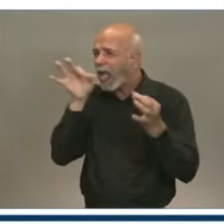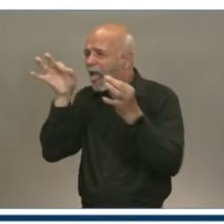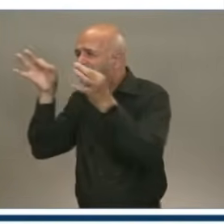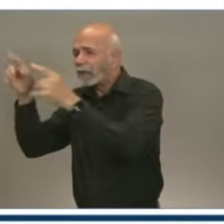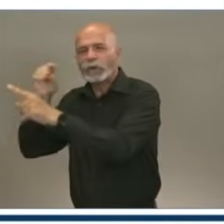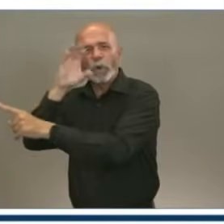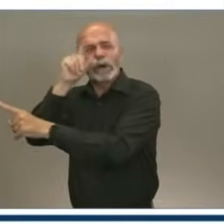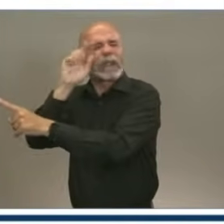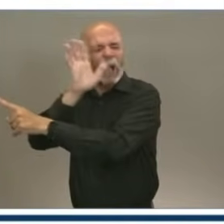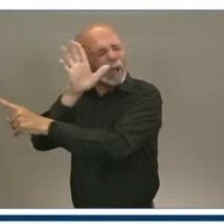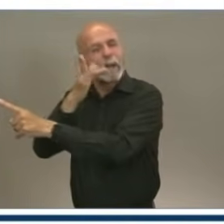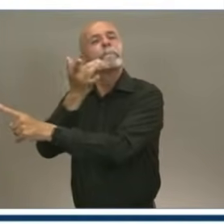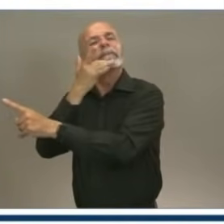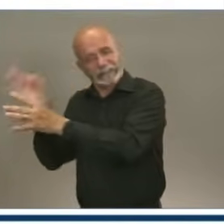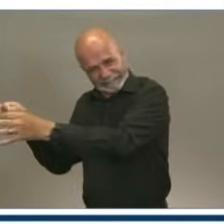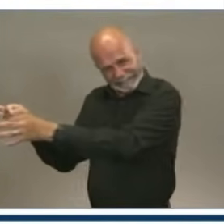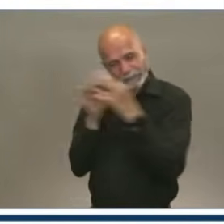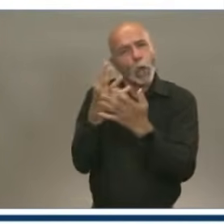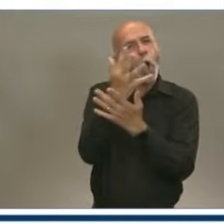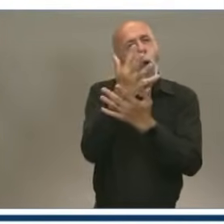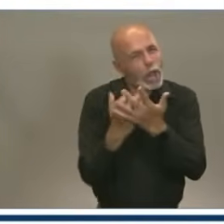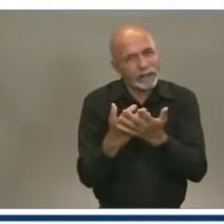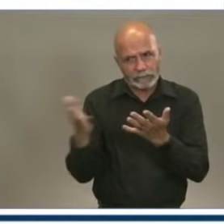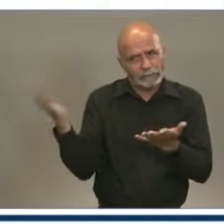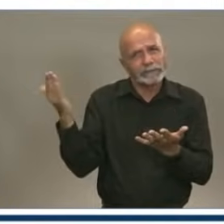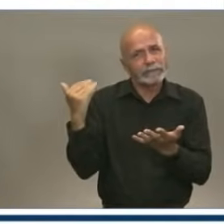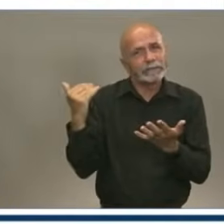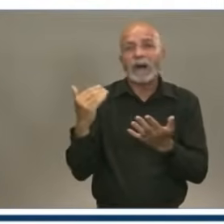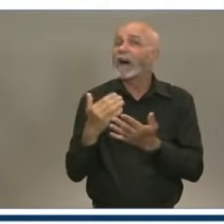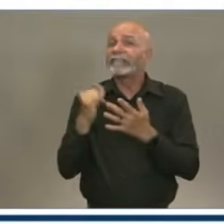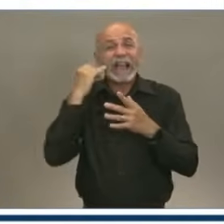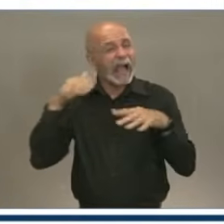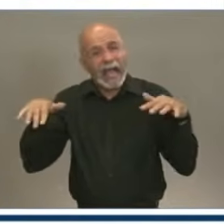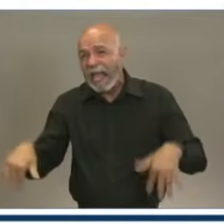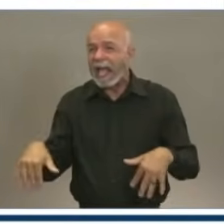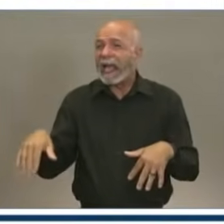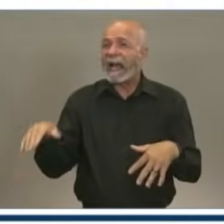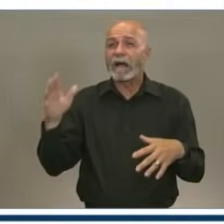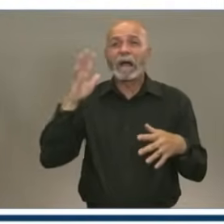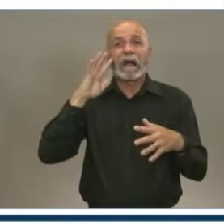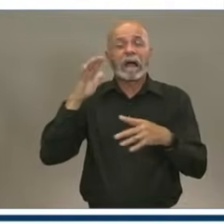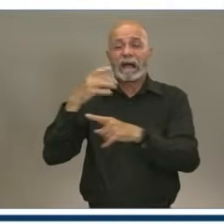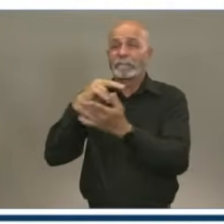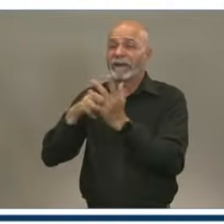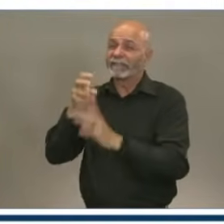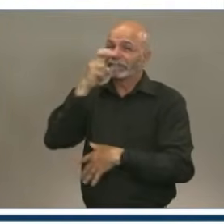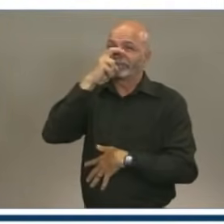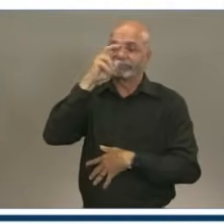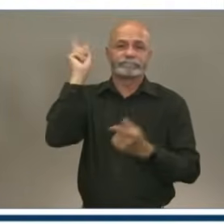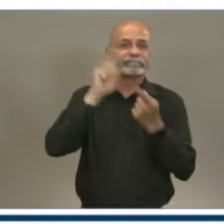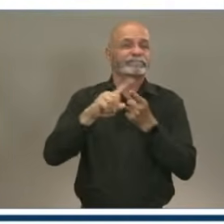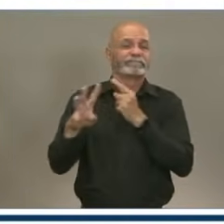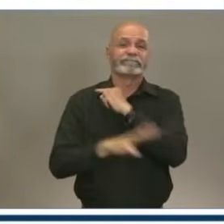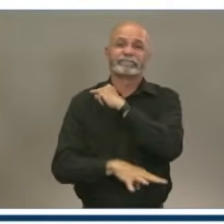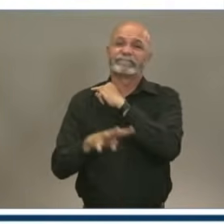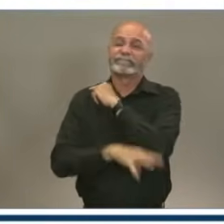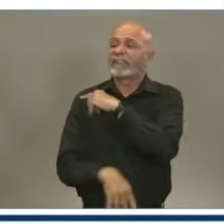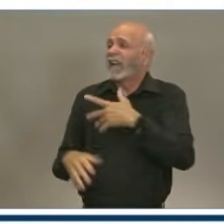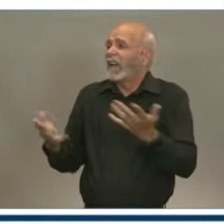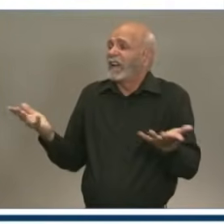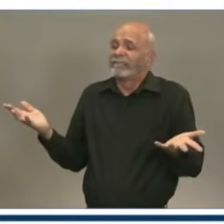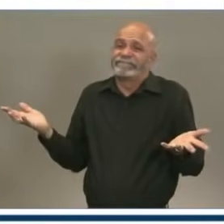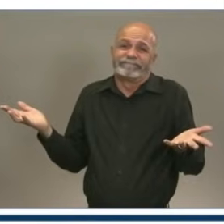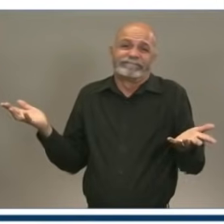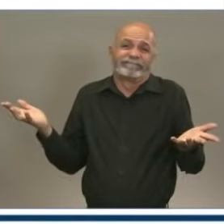to keep with some public health measures and restrictions in place well into the fall. We don't have to do that. If everybody moves up, I think we're on